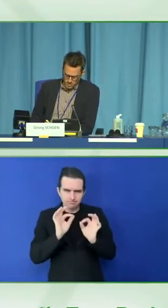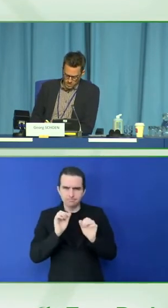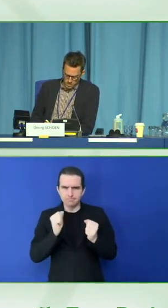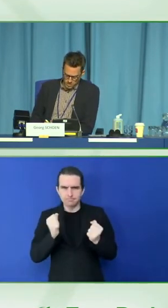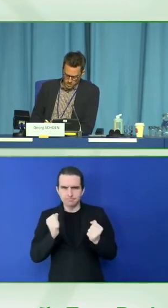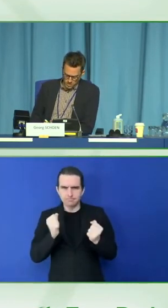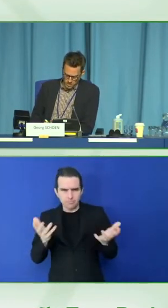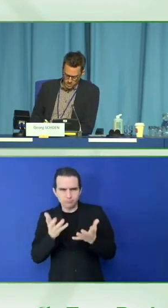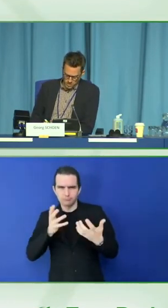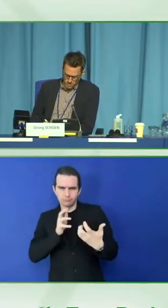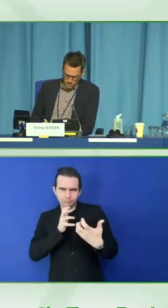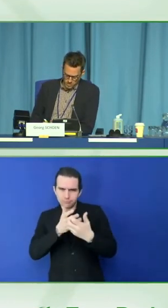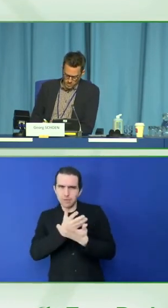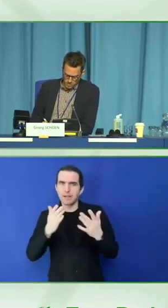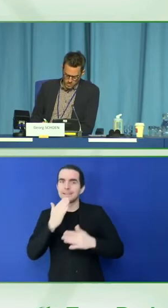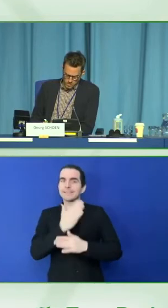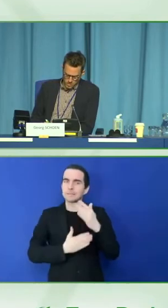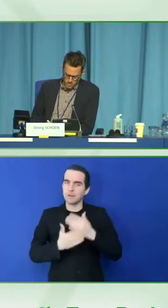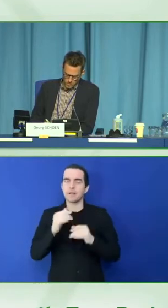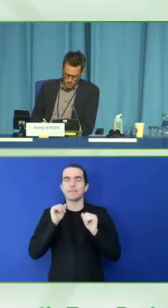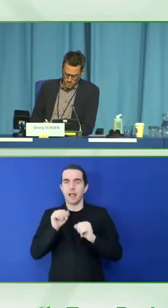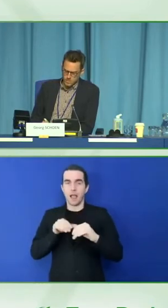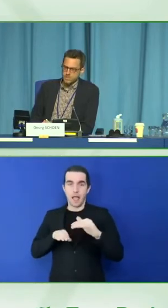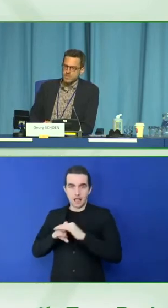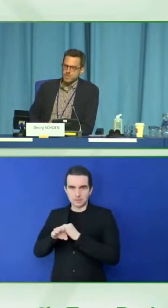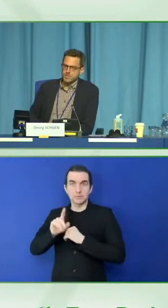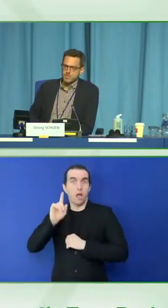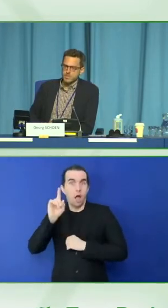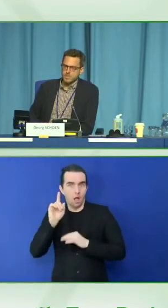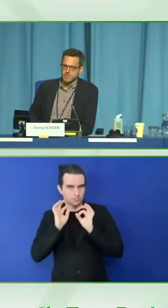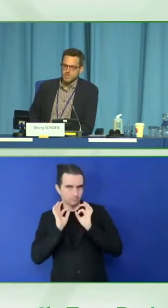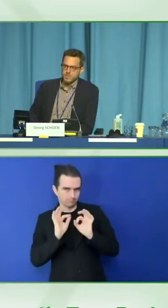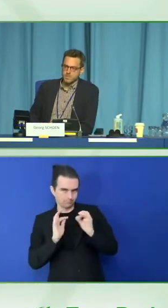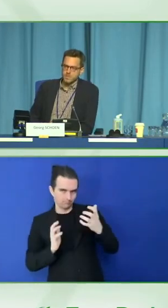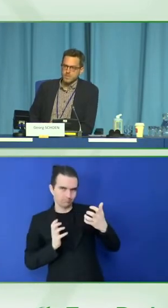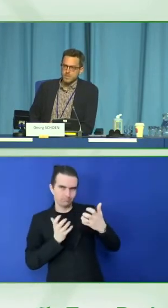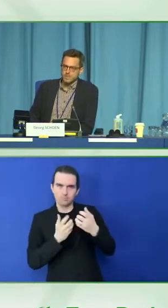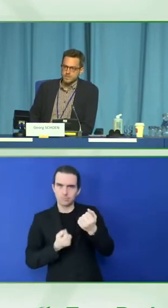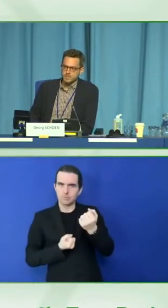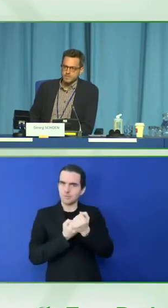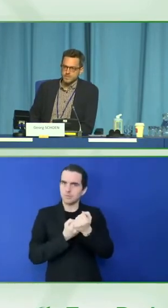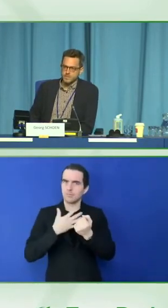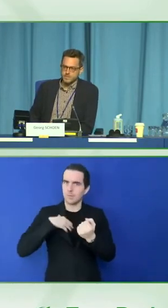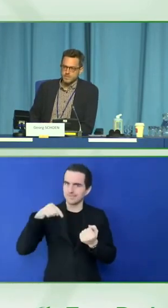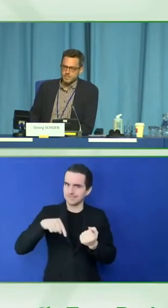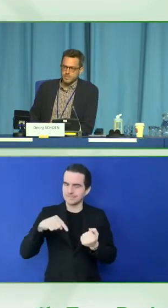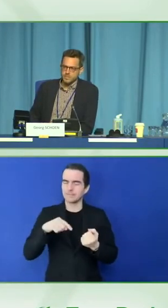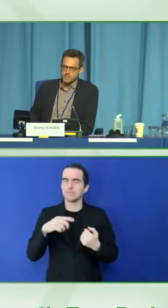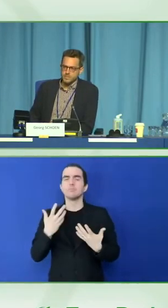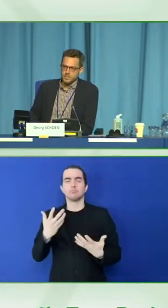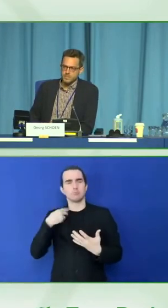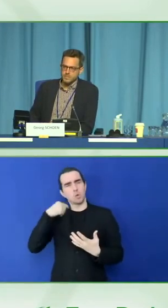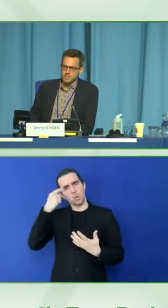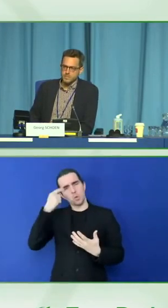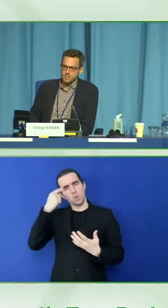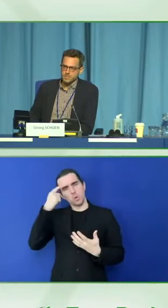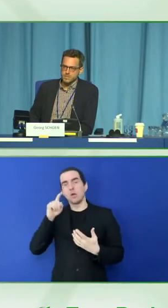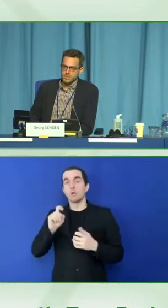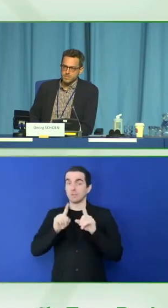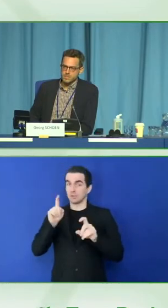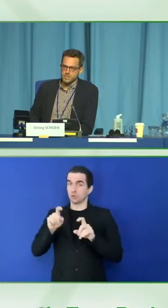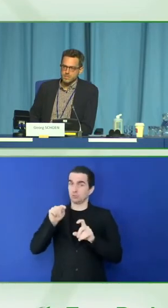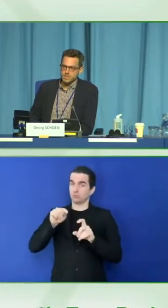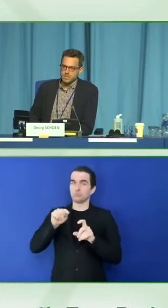which sort of comes, which is a subset of the whole affordability, you know, philanthropy bit. But overall, I